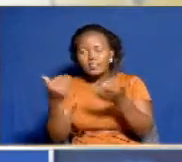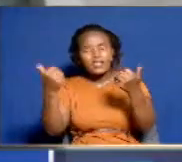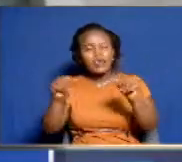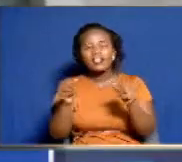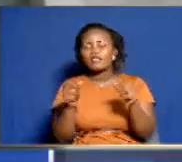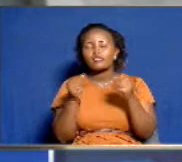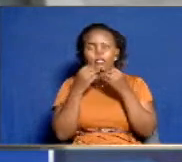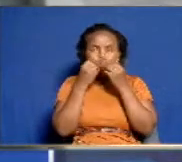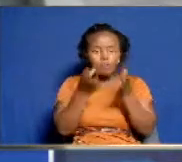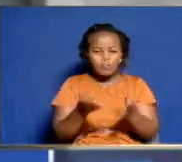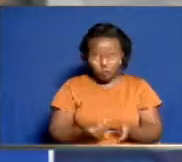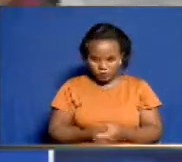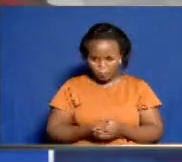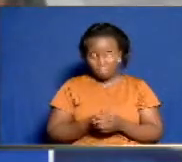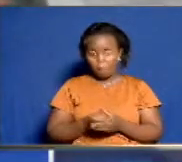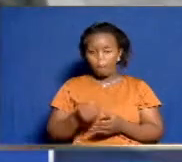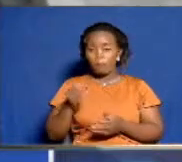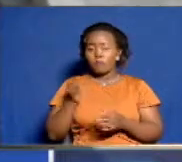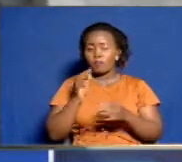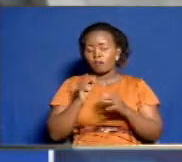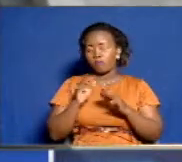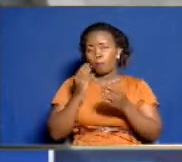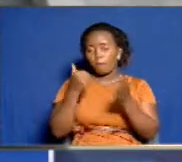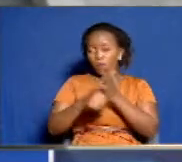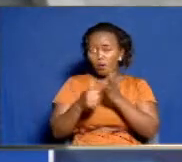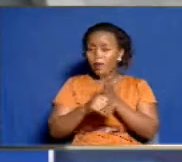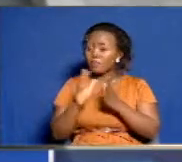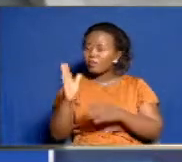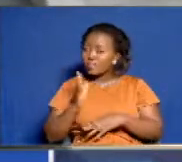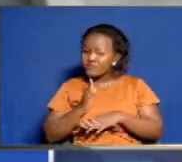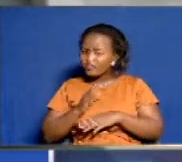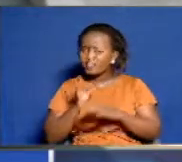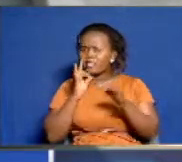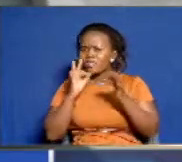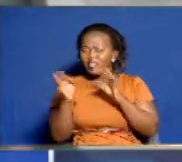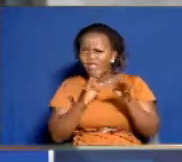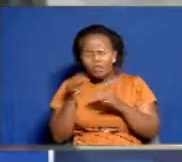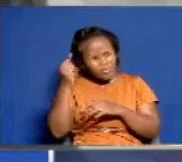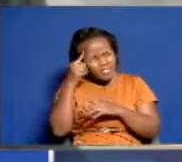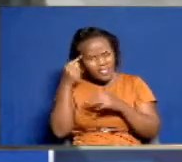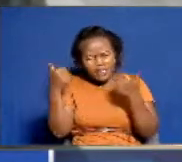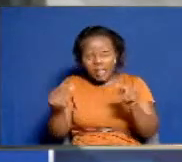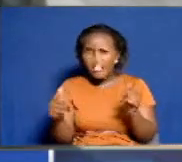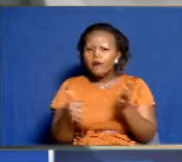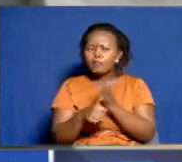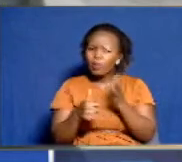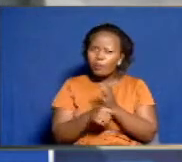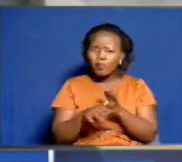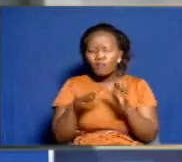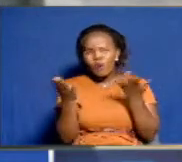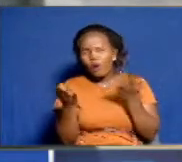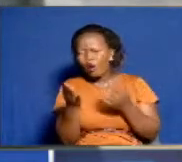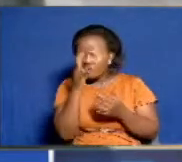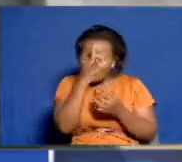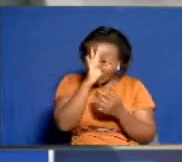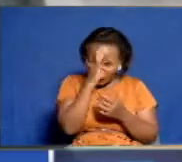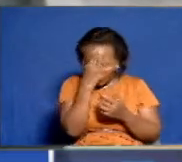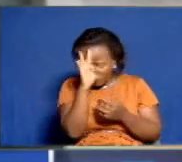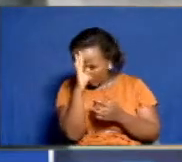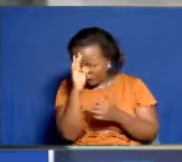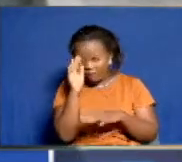time. Mambo salama ukiona sema, ukisikia sema, ukishuku sema.